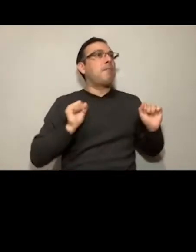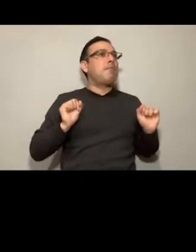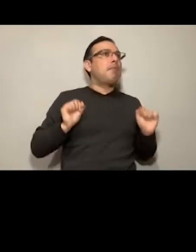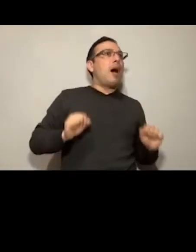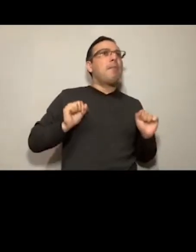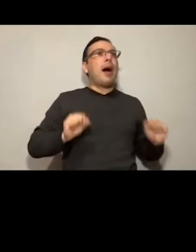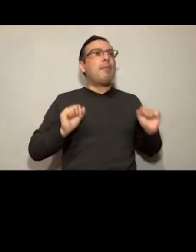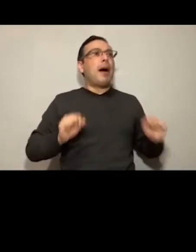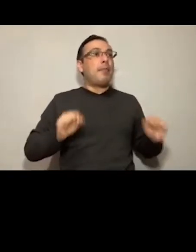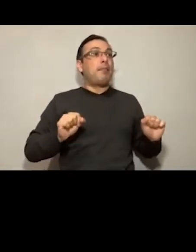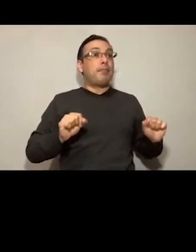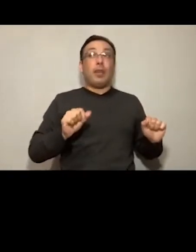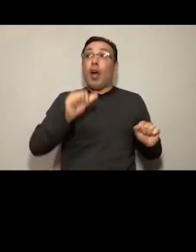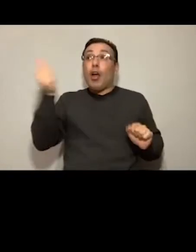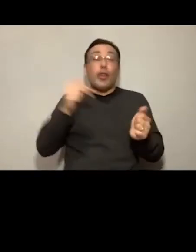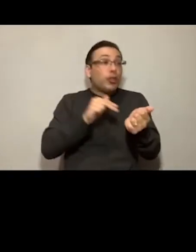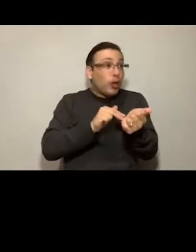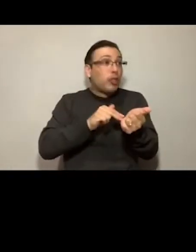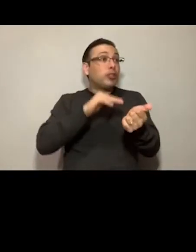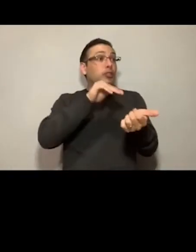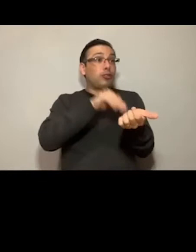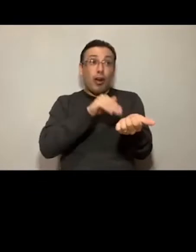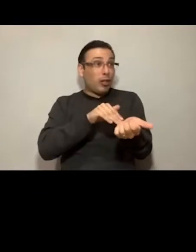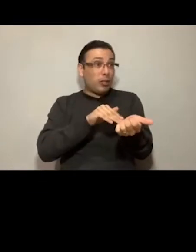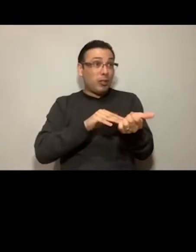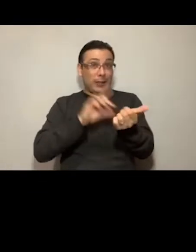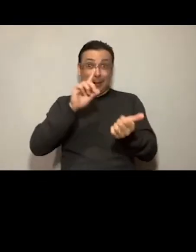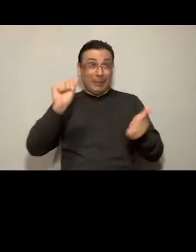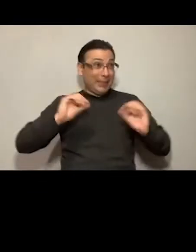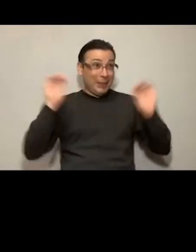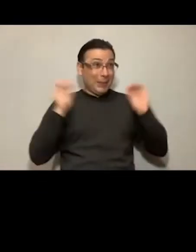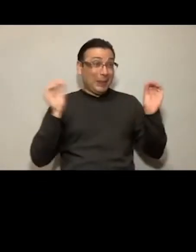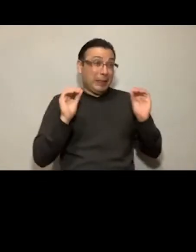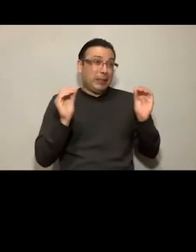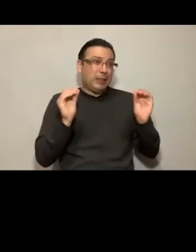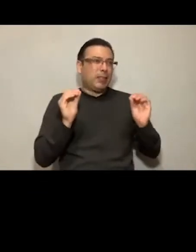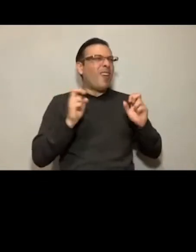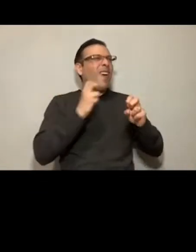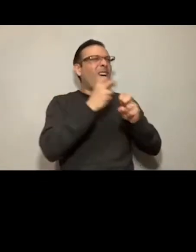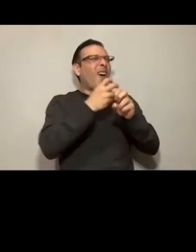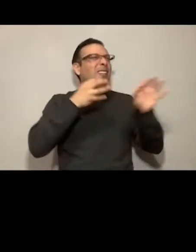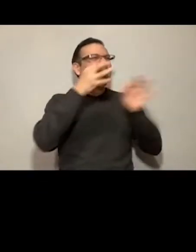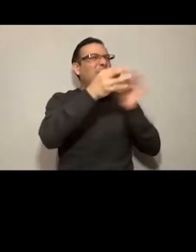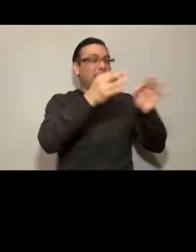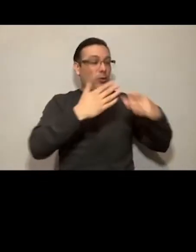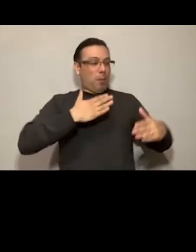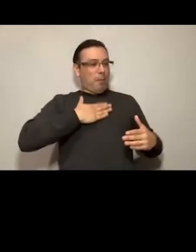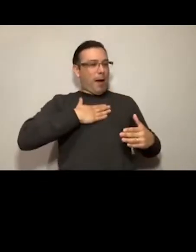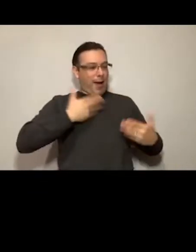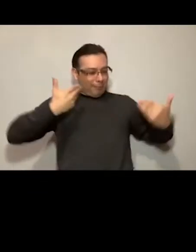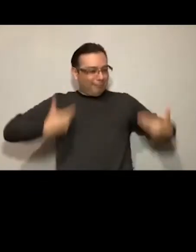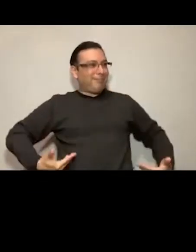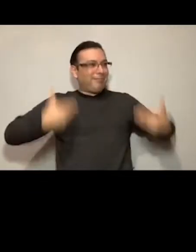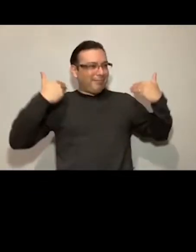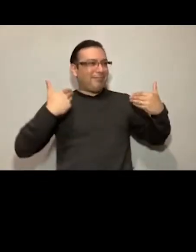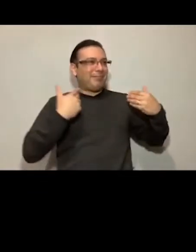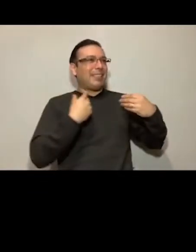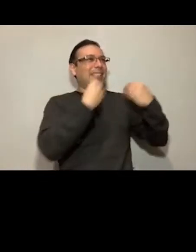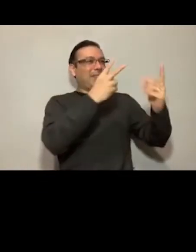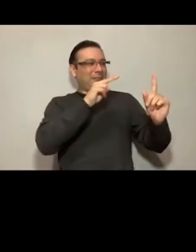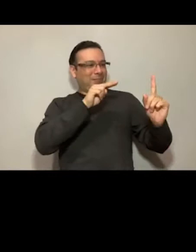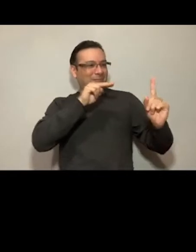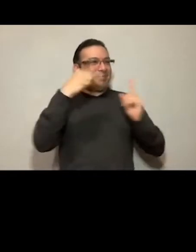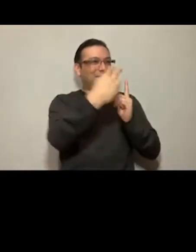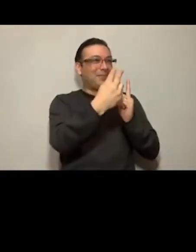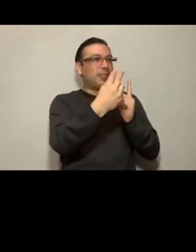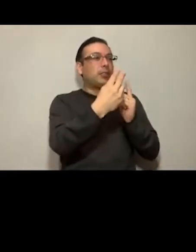a nurse that doesn't have a disability. You know, it's definitely a different perspective, and we're innovators. So of course there's a